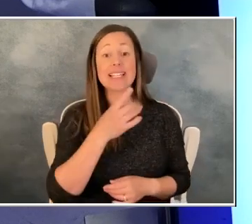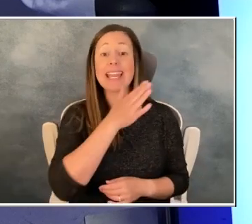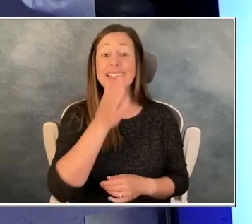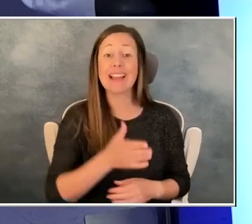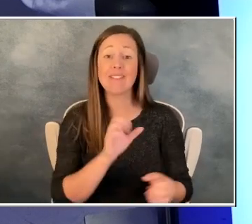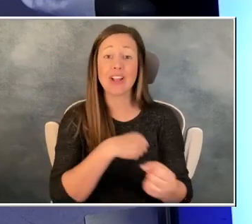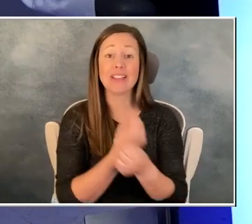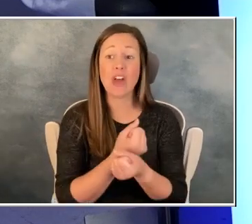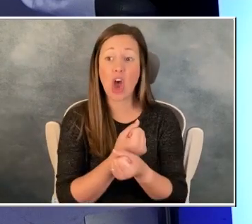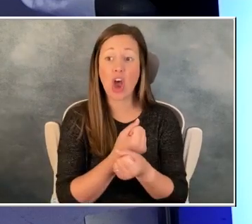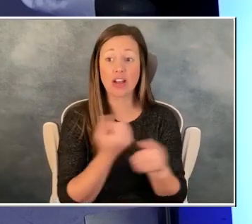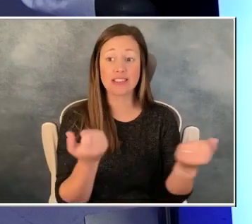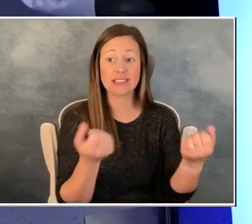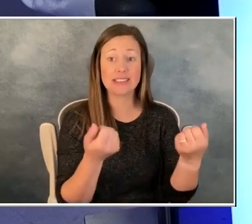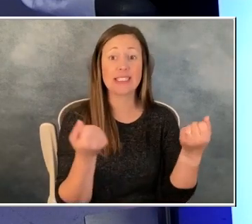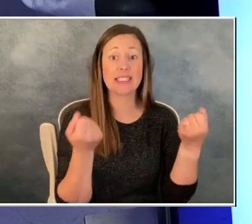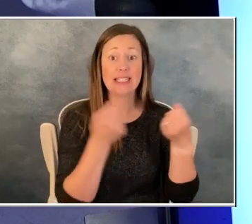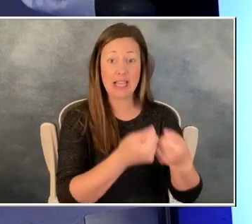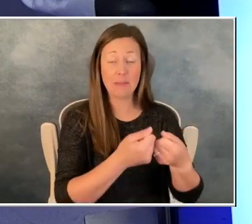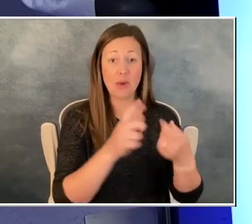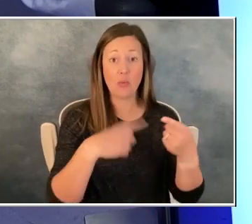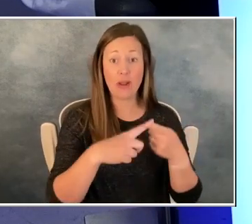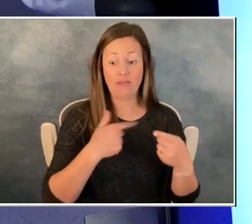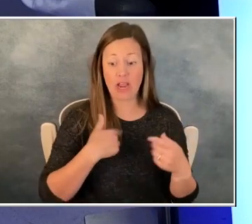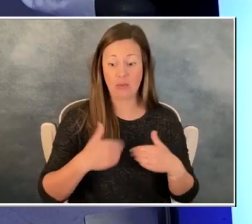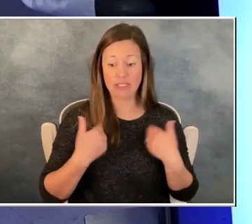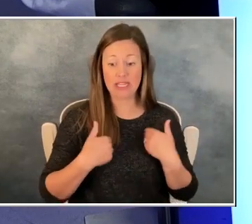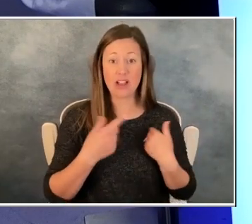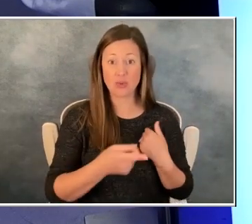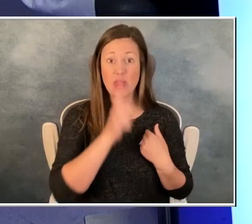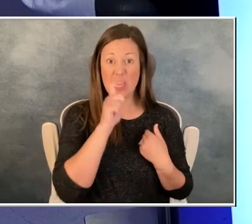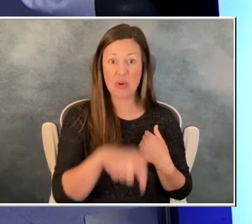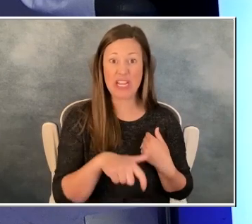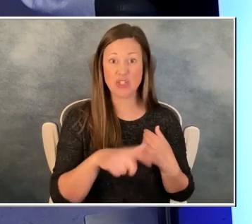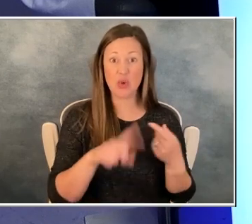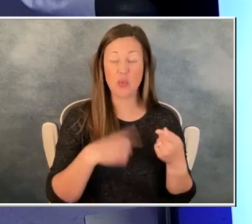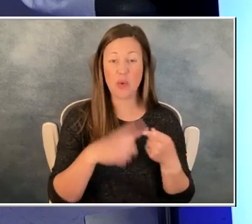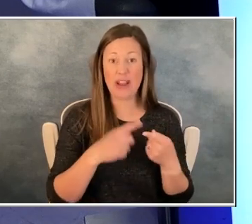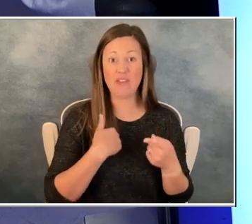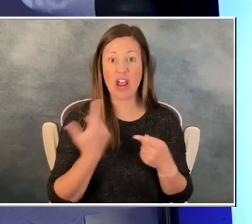don't need to lock cabinets when I bring over my son, their grandson. How do I